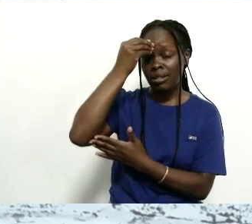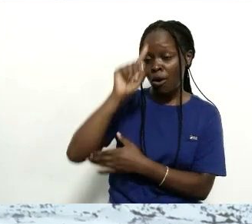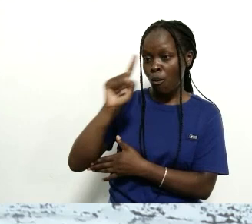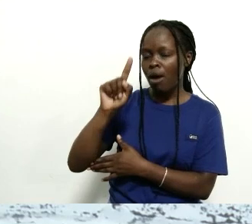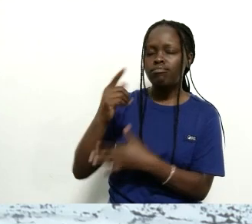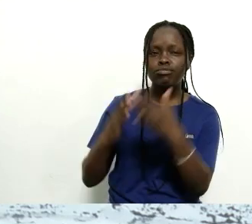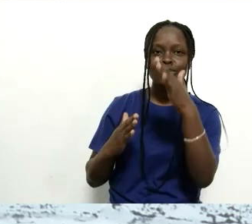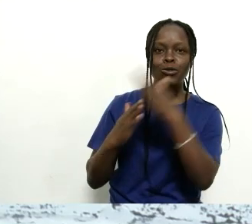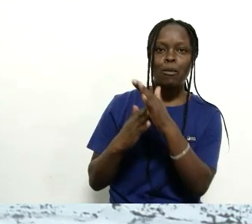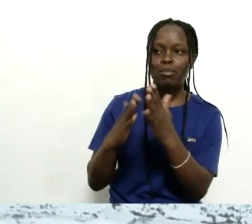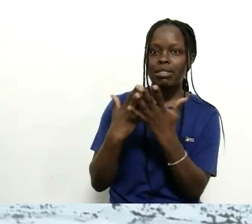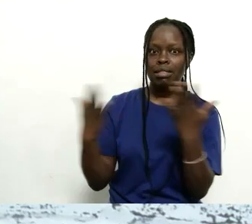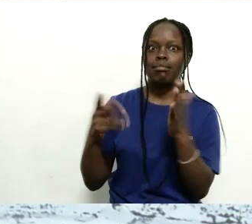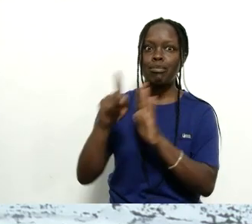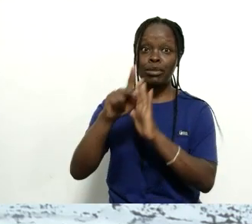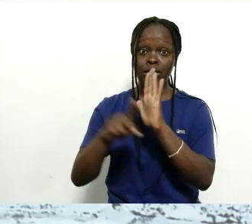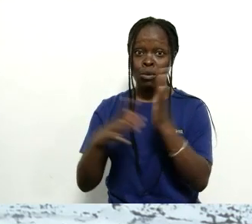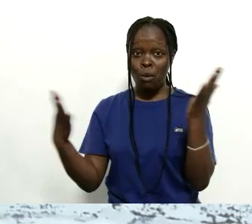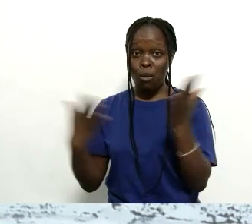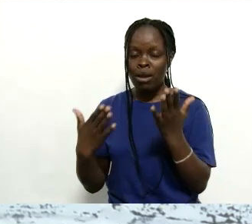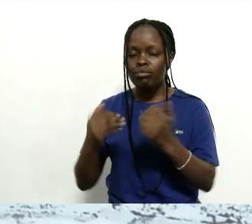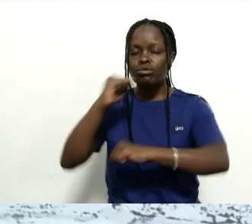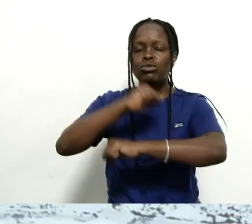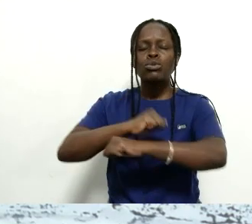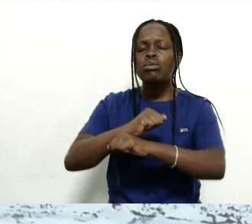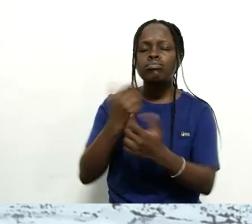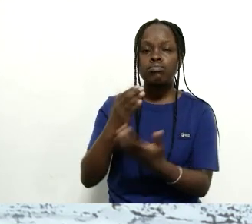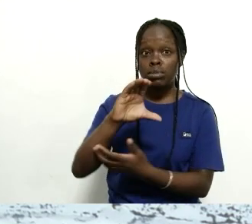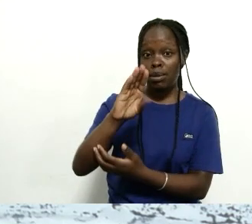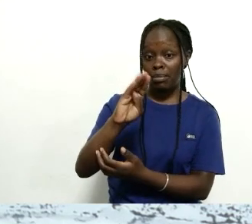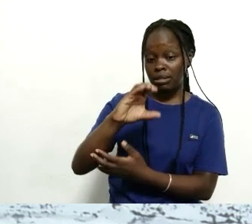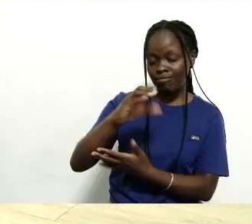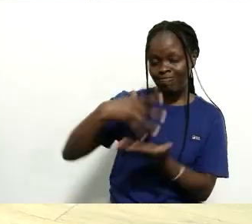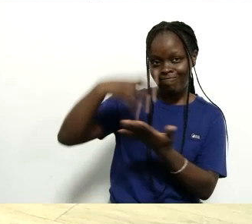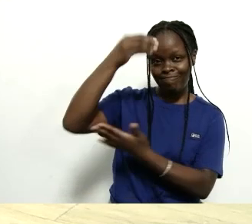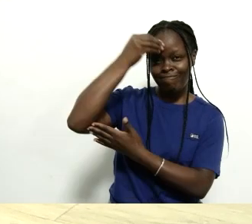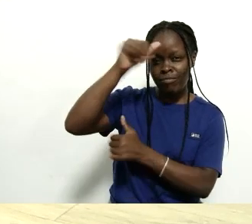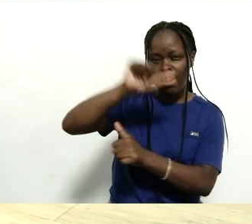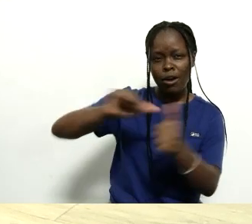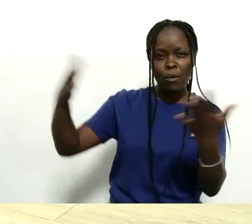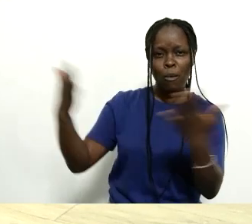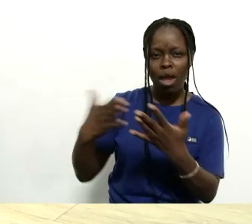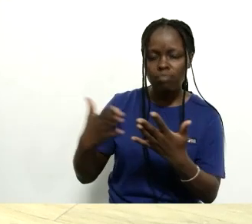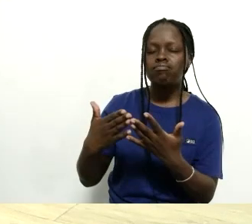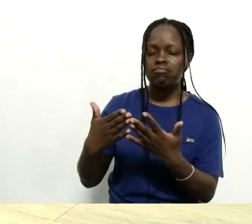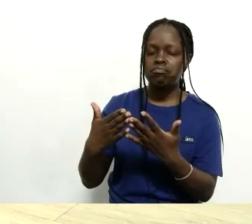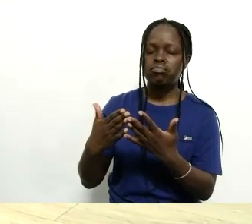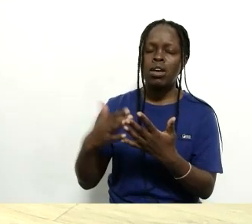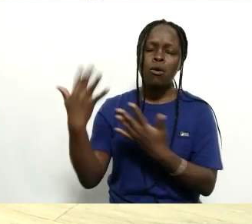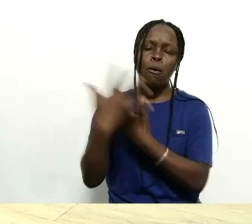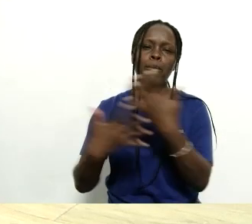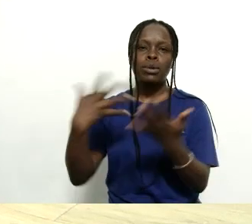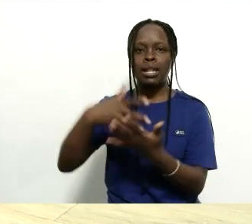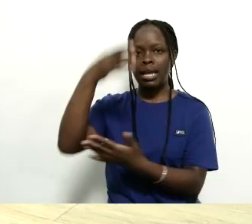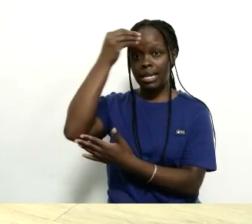One of the core principles in the current curriculum, the CBC curriculum, is around digital literacy. And